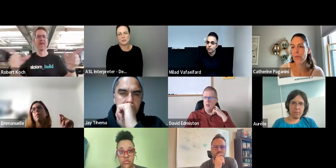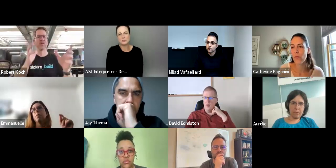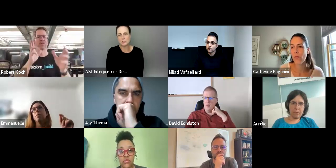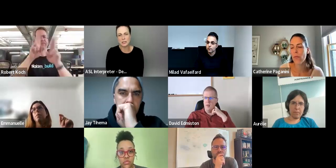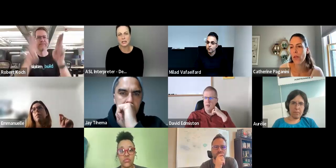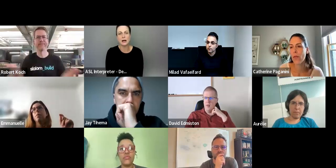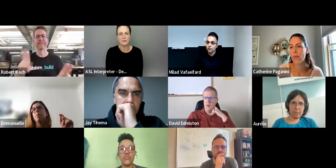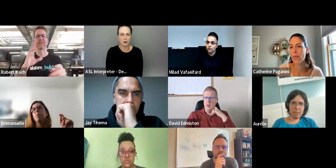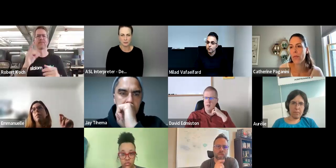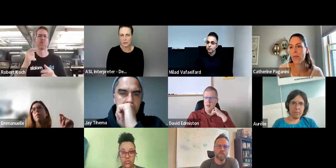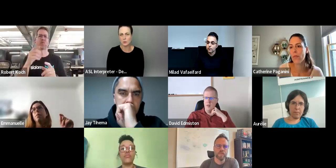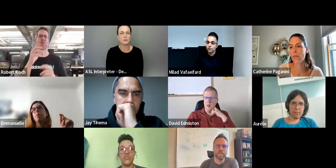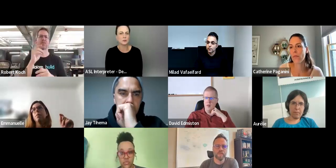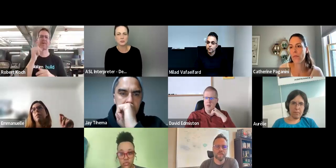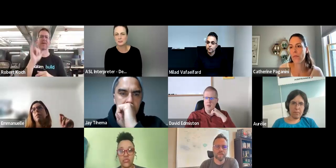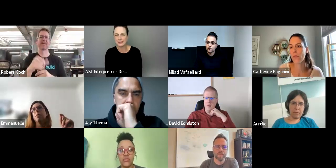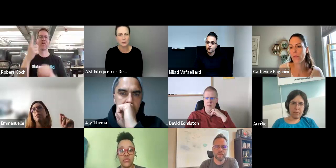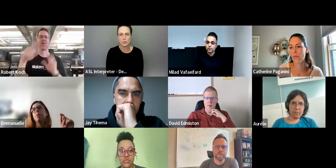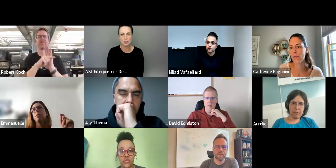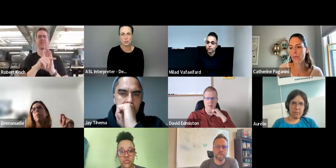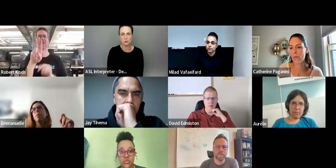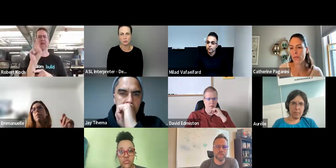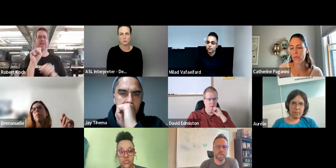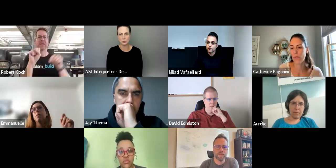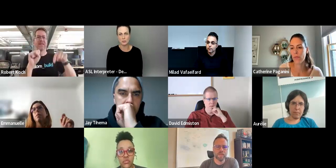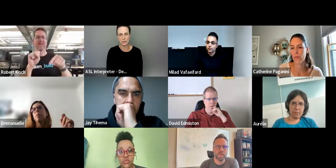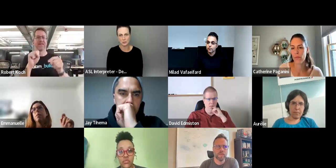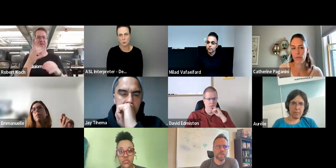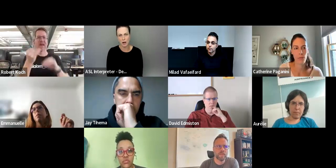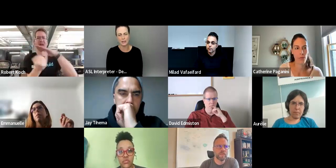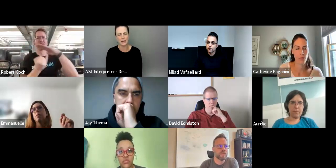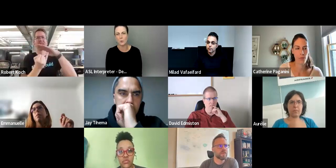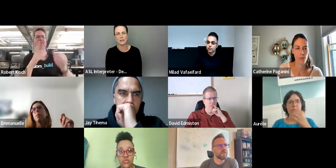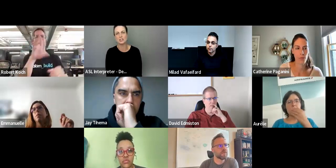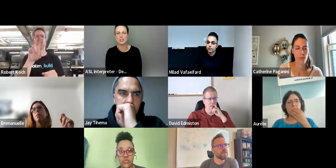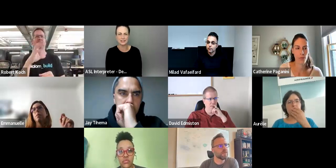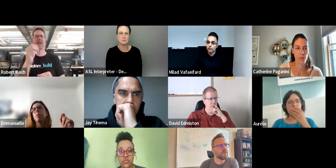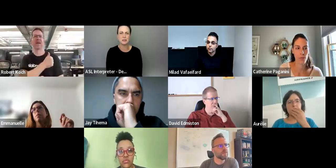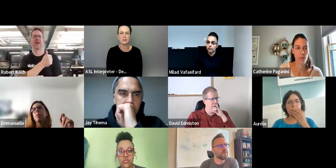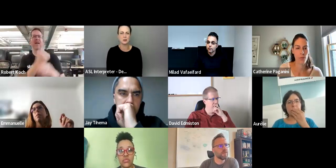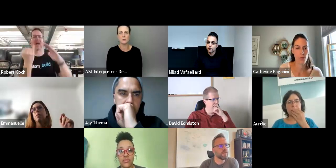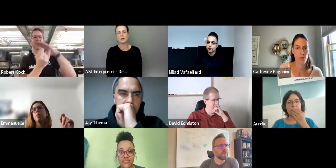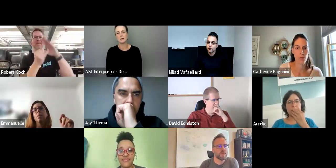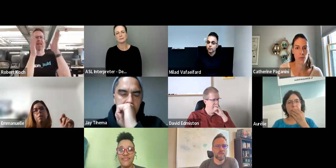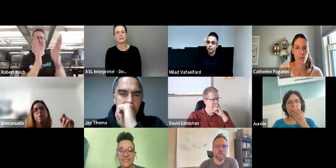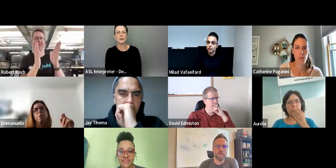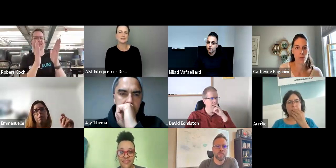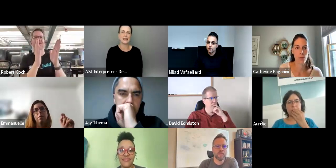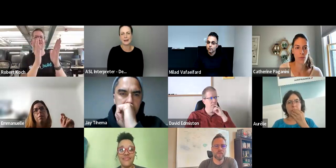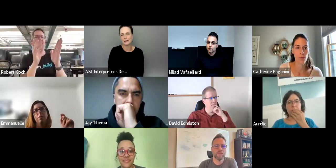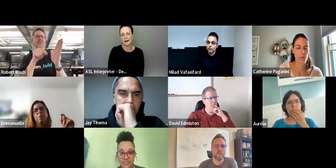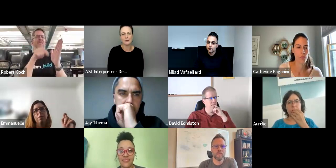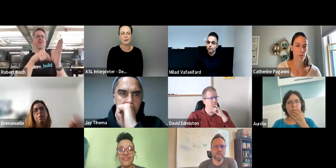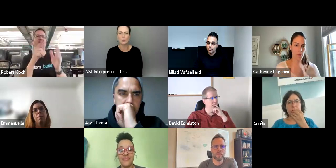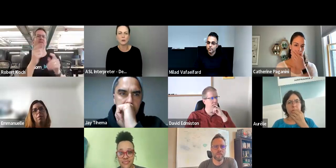I want the diversity of our, you know, universal sign language to be here as well. And I don't want it to just be, you know, US